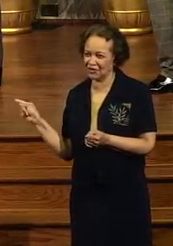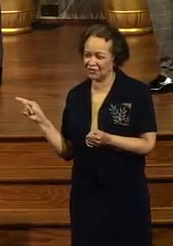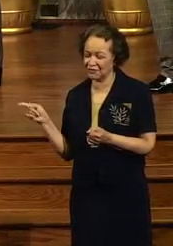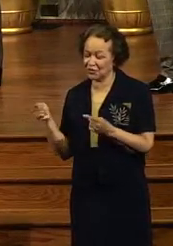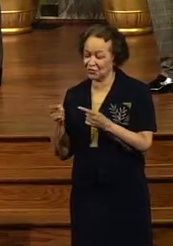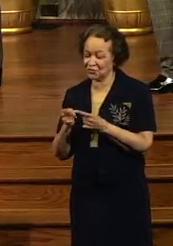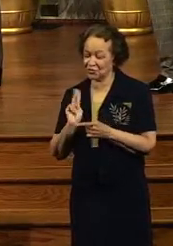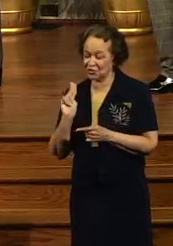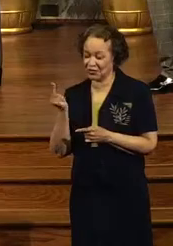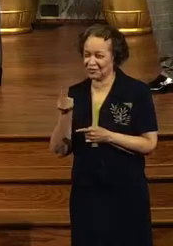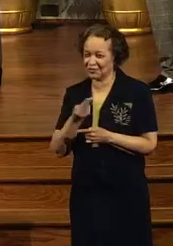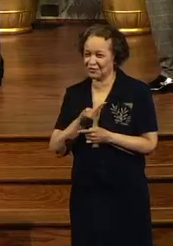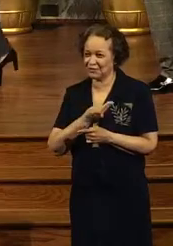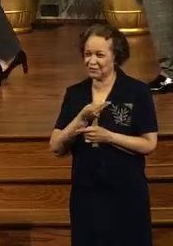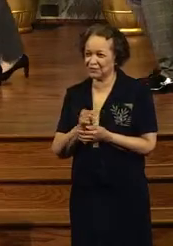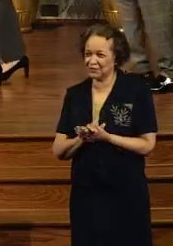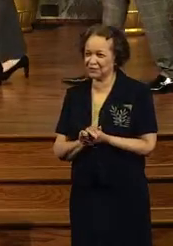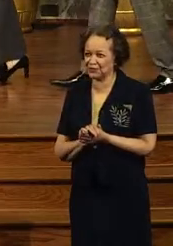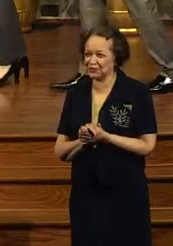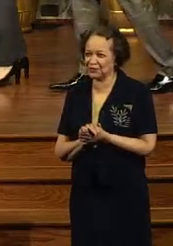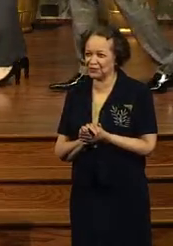your prayers on her behalf.